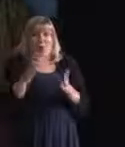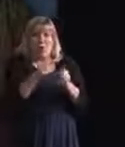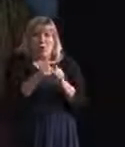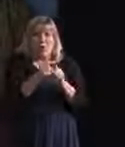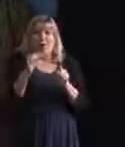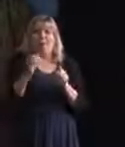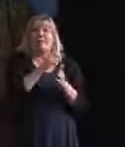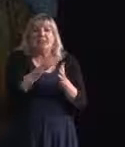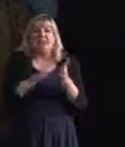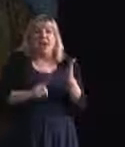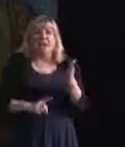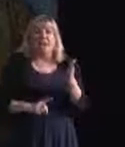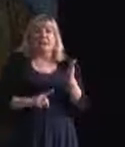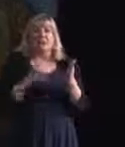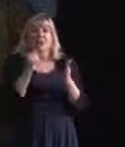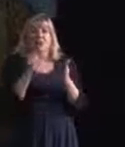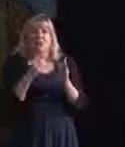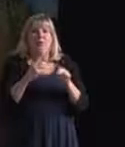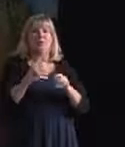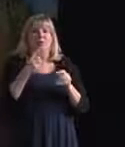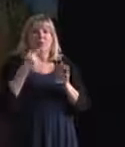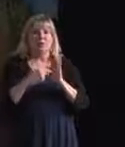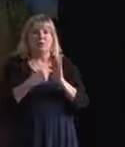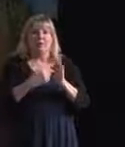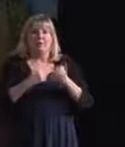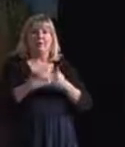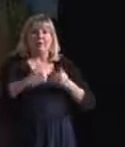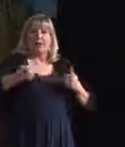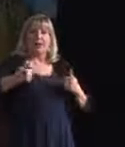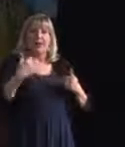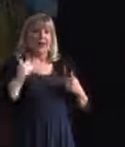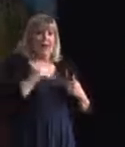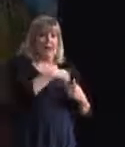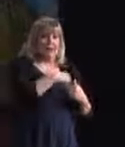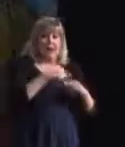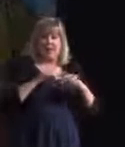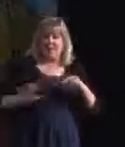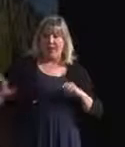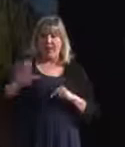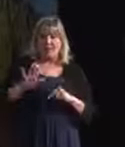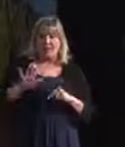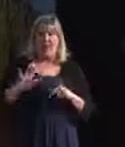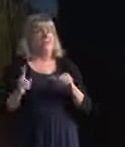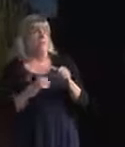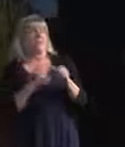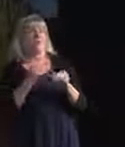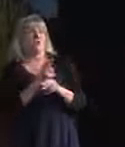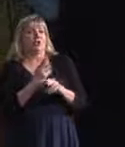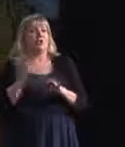to distinguish us from them. First employed by the Gileadites at the fords of the Jordan